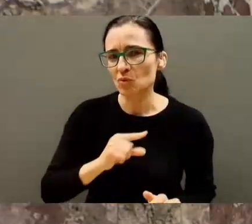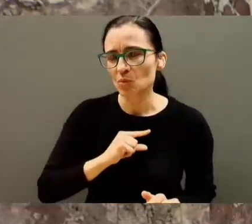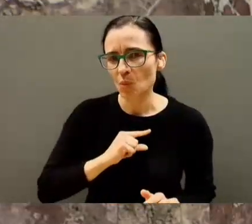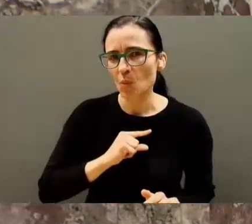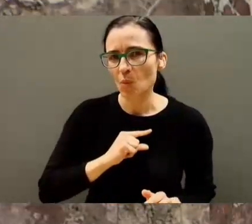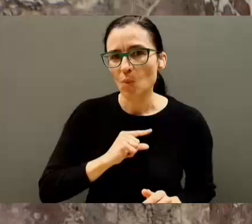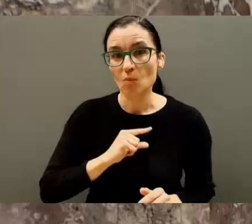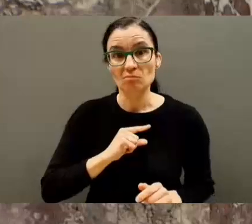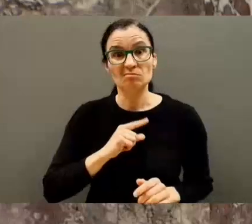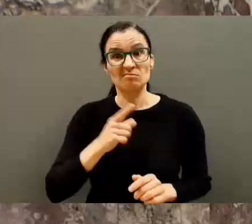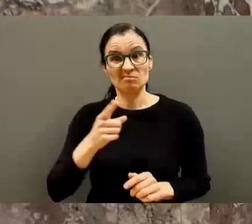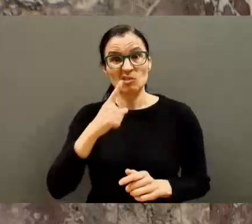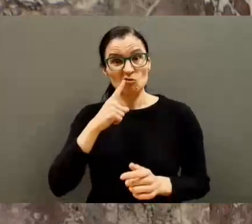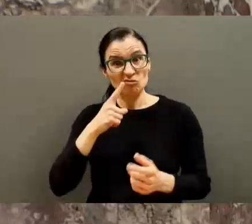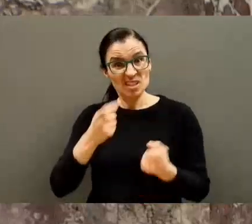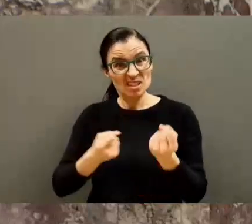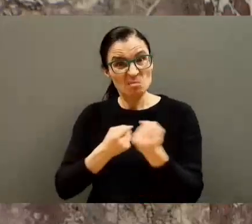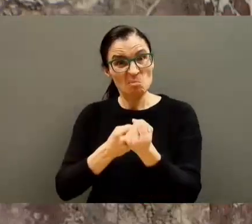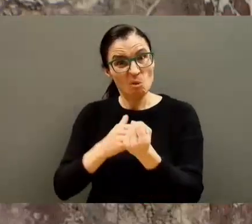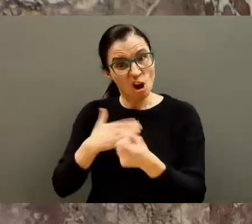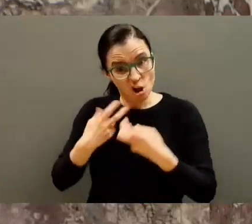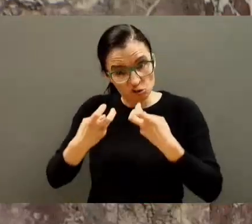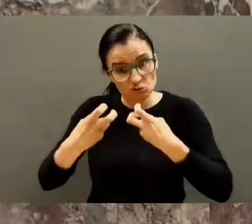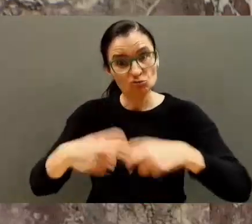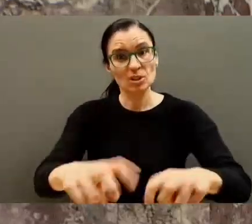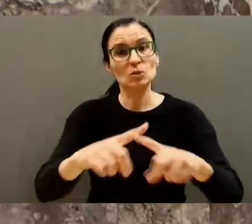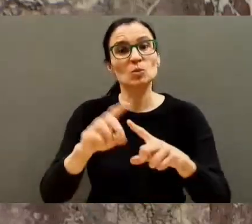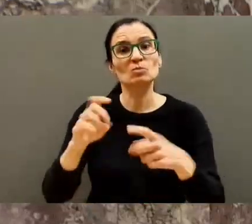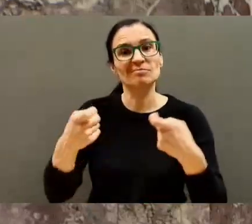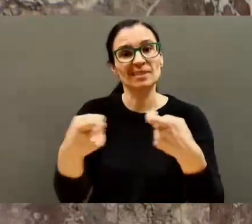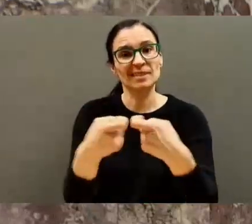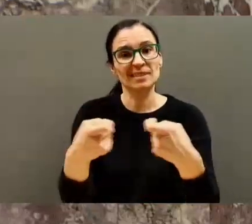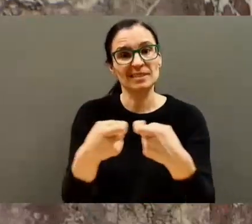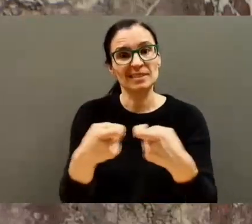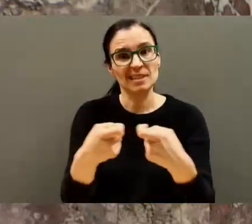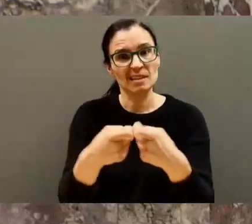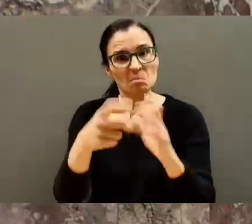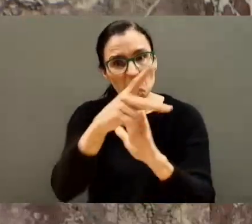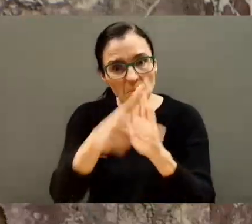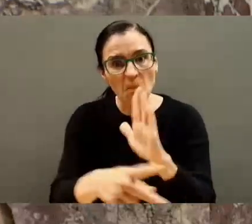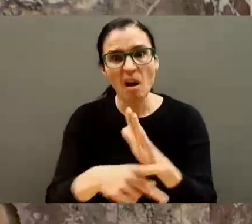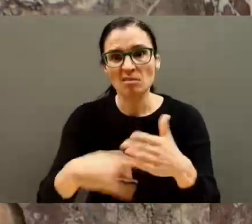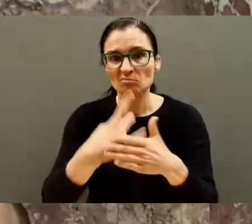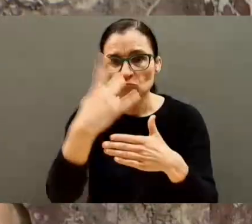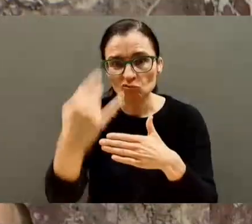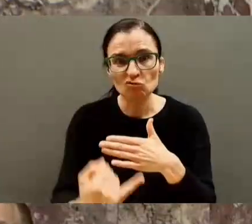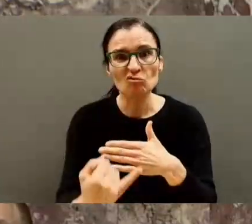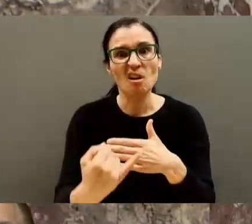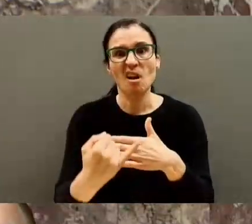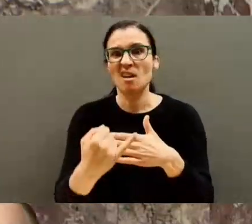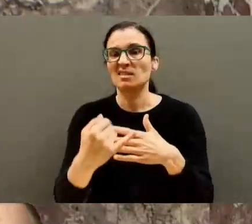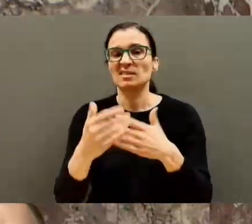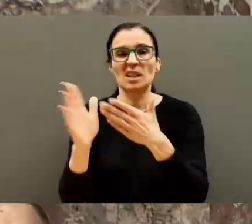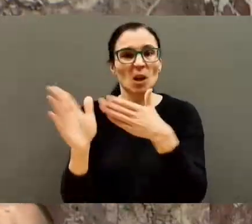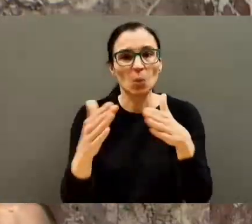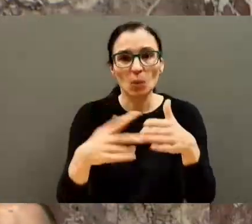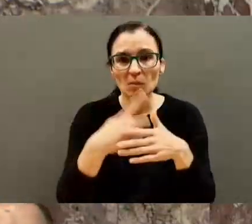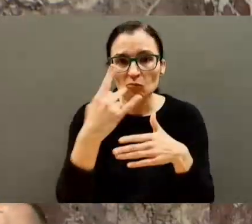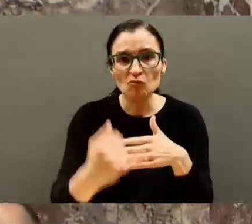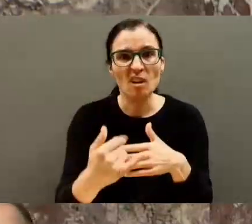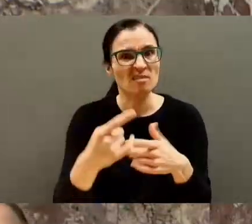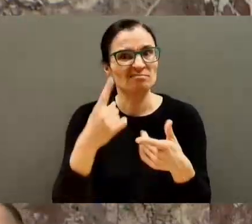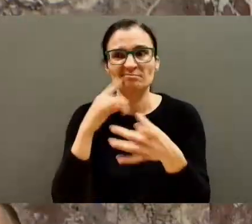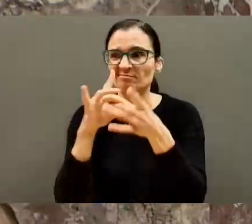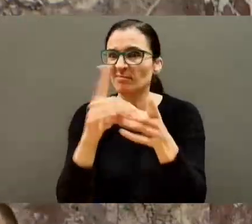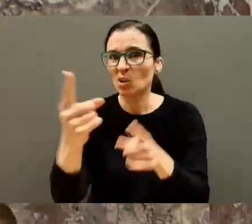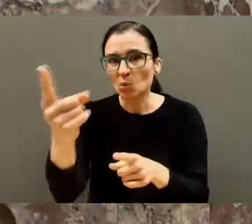all across the province, especially in rural and remote communities in different regions. They're against it. Honourable Speaker, they're